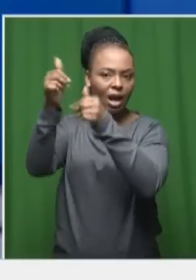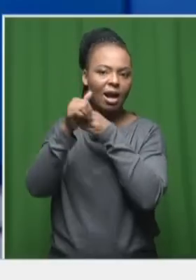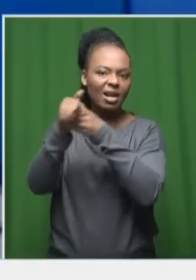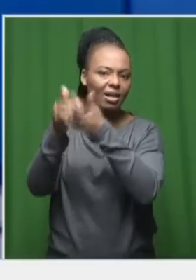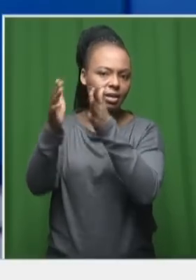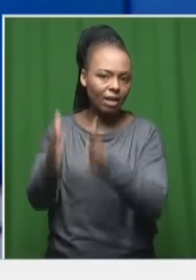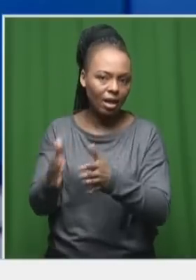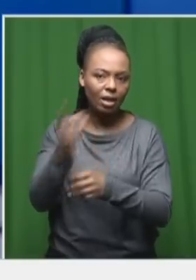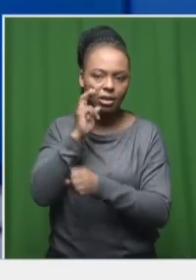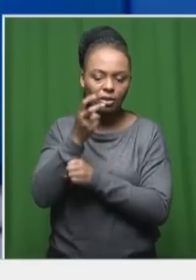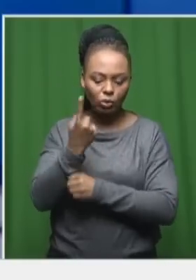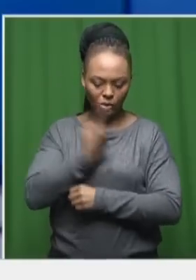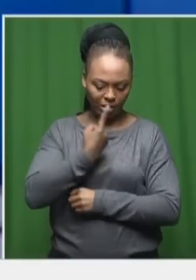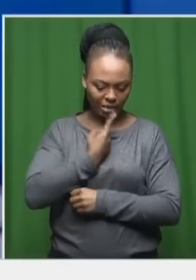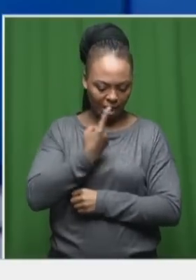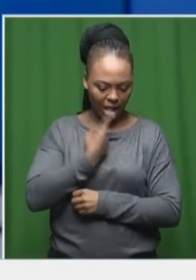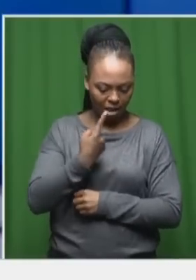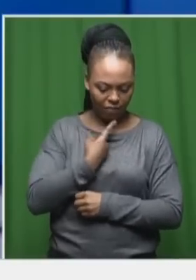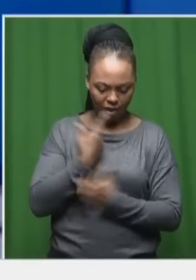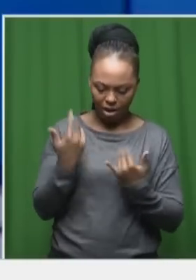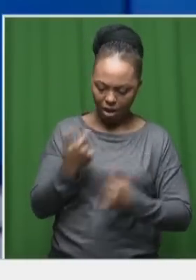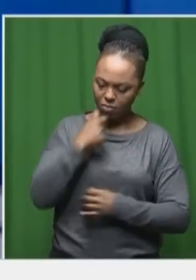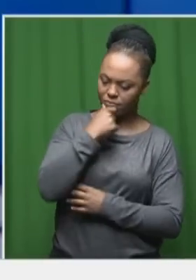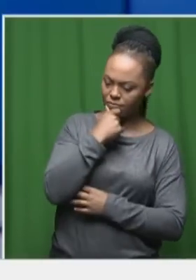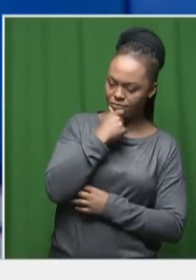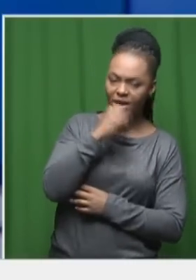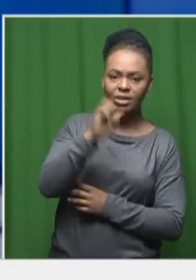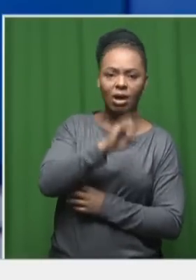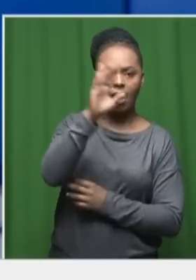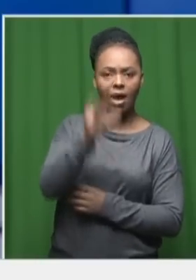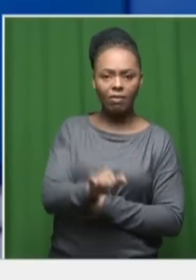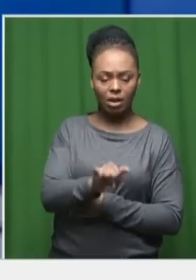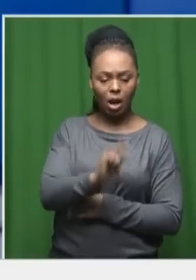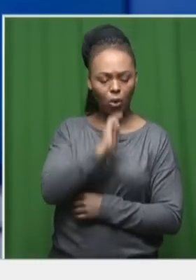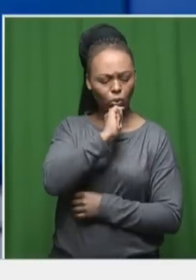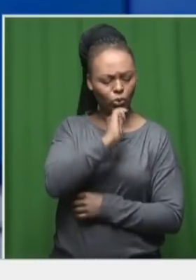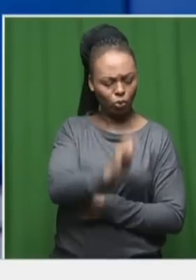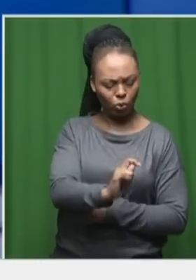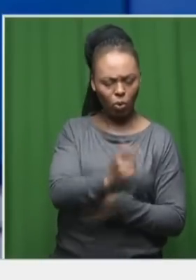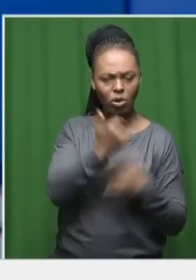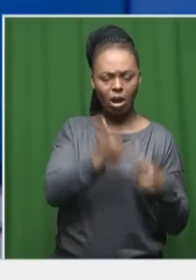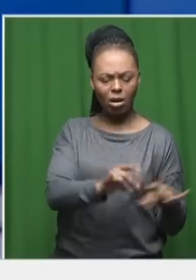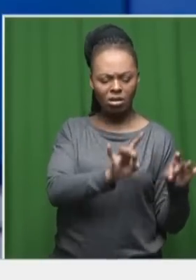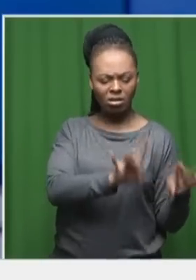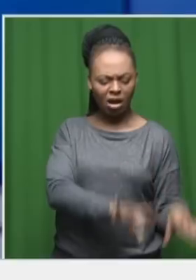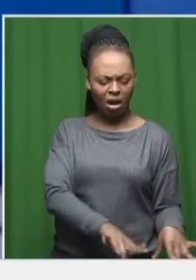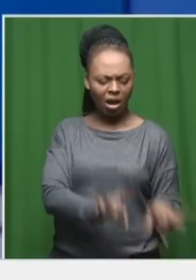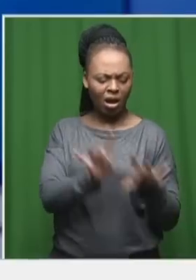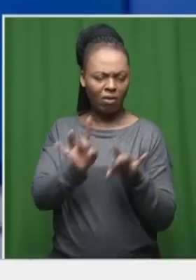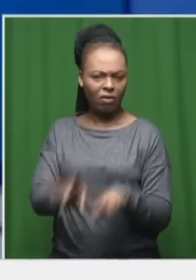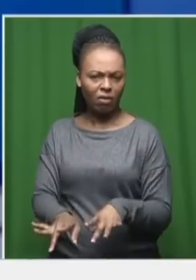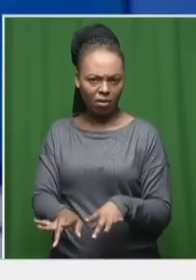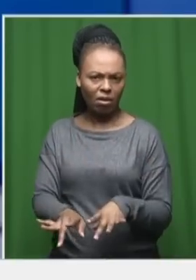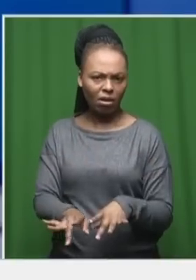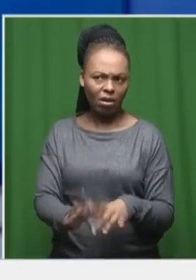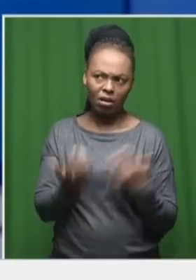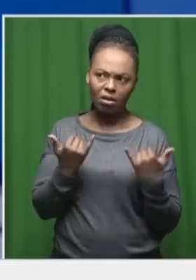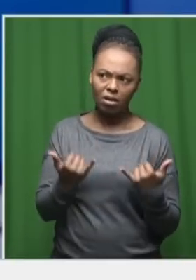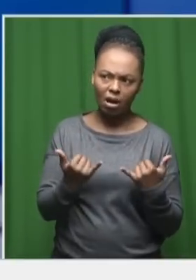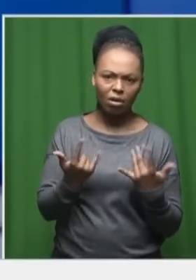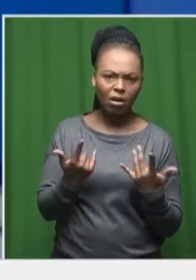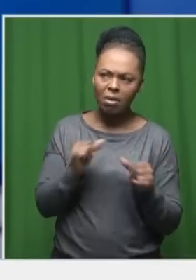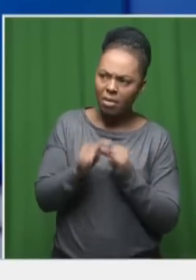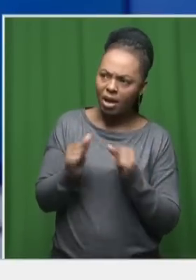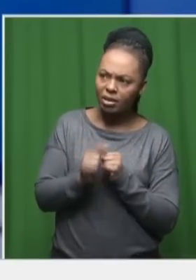look at their perks and say, at a time when South Africans are really going through the most, should we not be